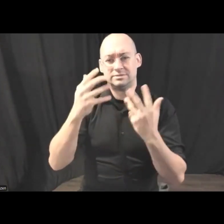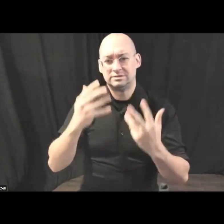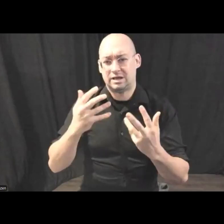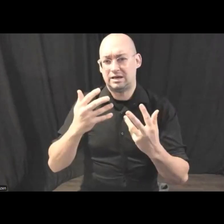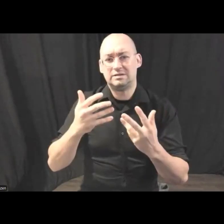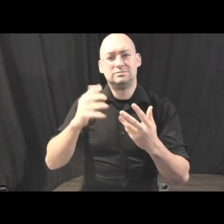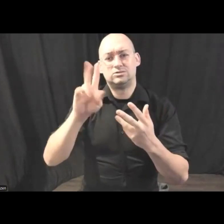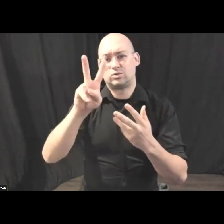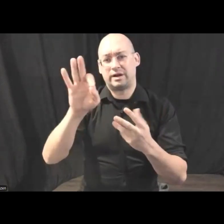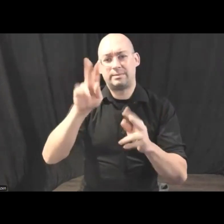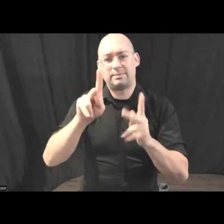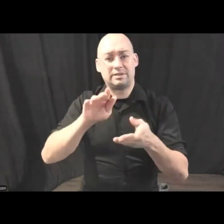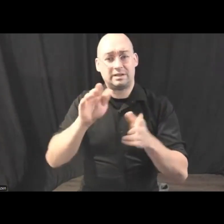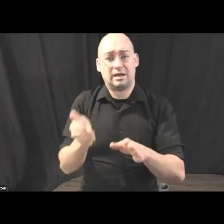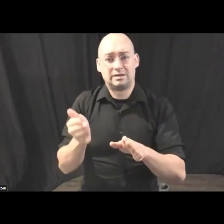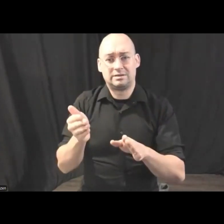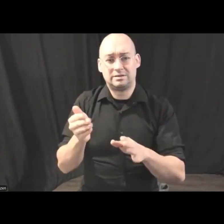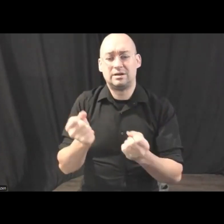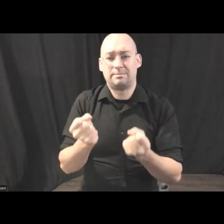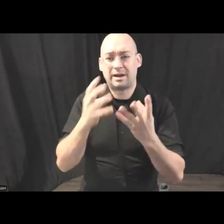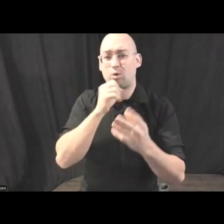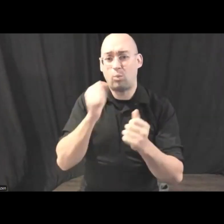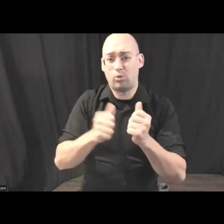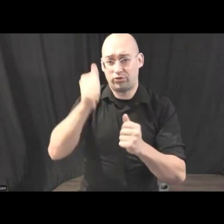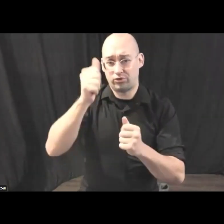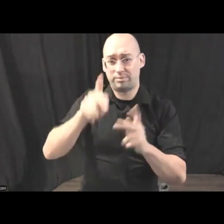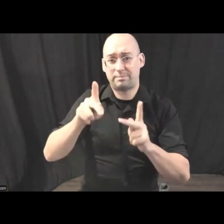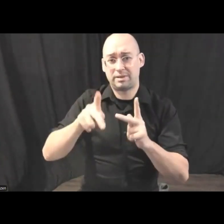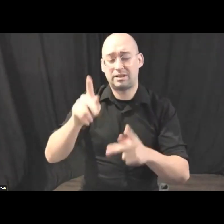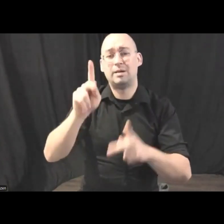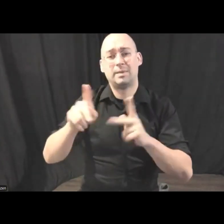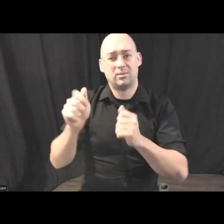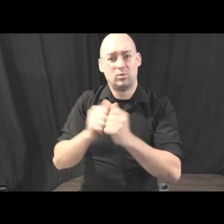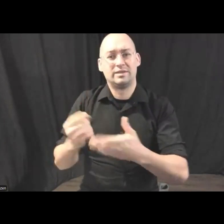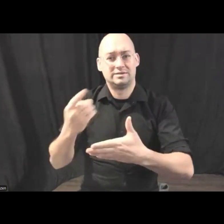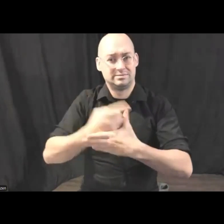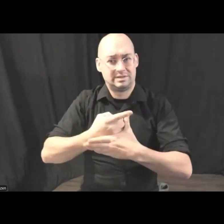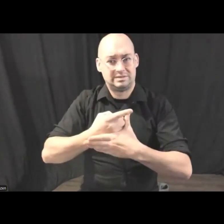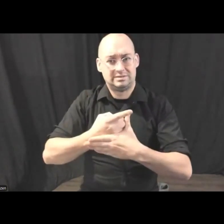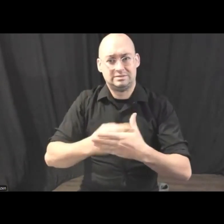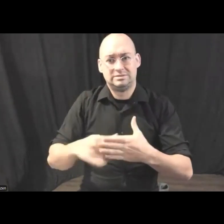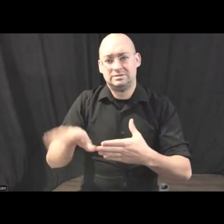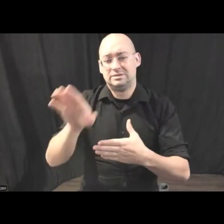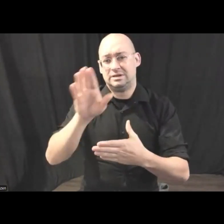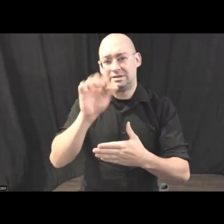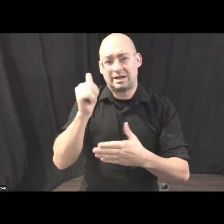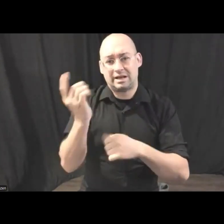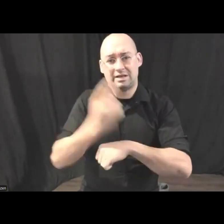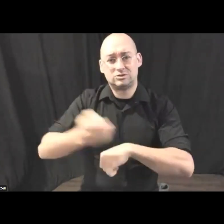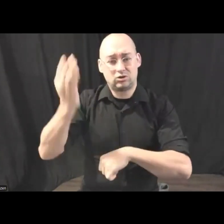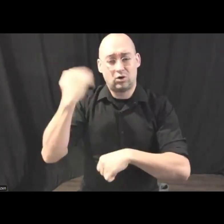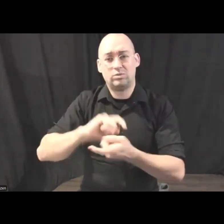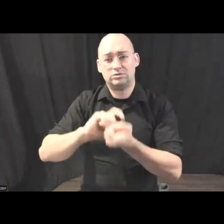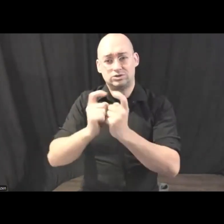state, many of them older adults and people with disabilities. And just 10 days ago, we transitioned to a new